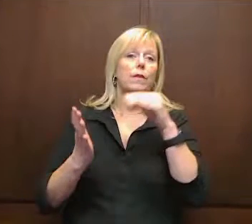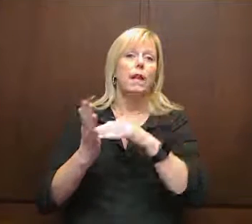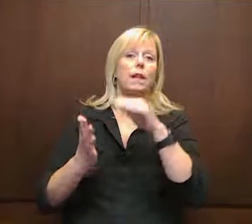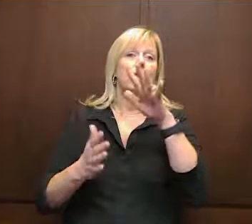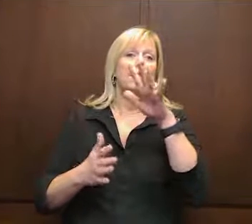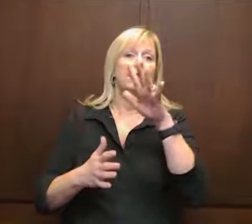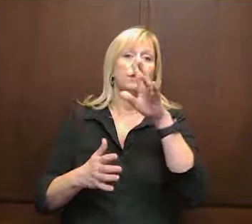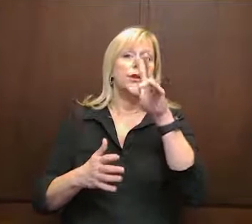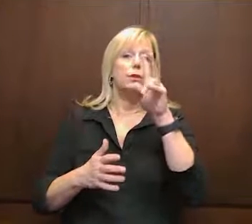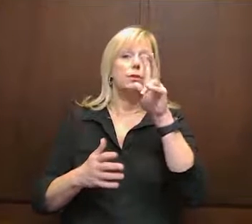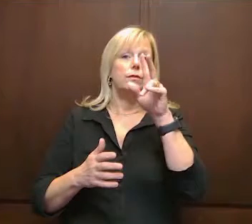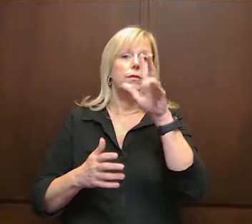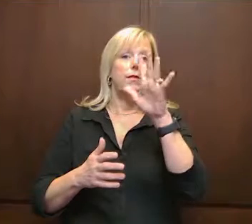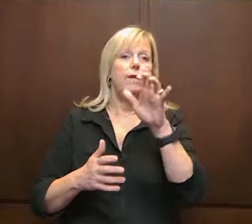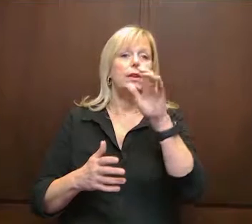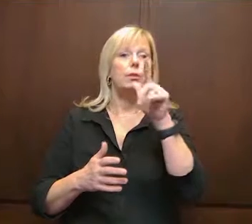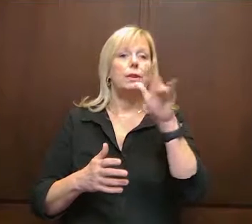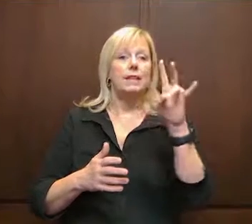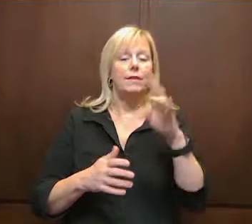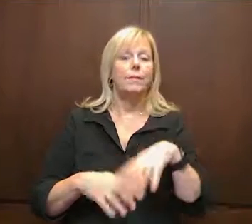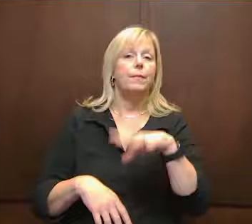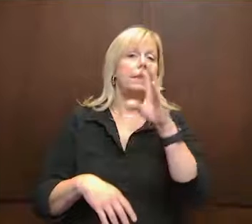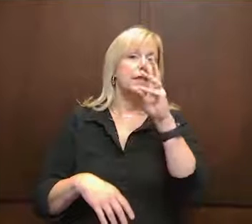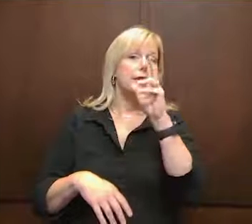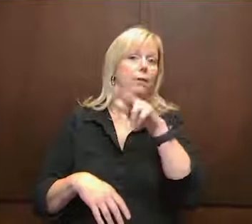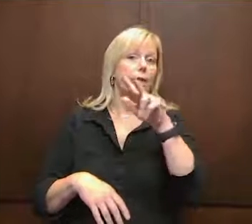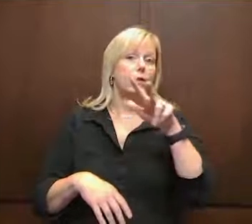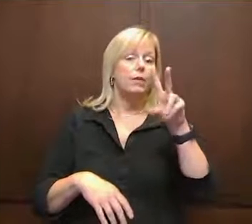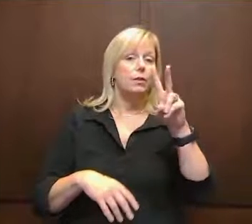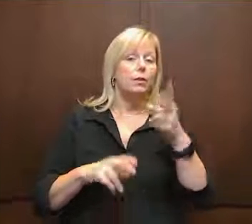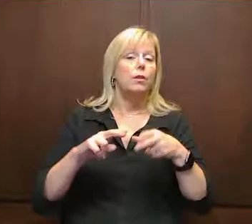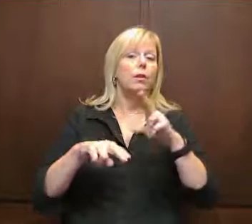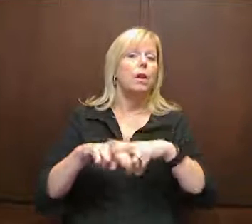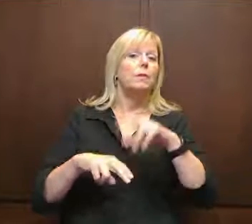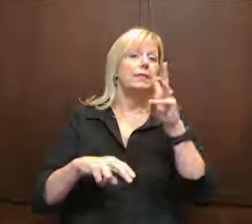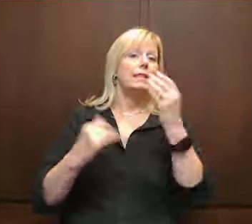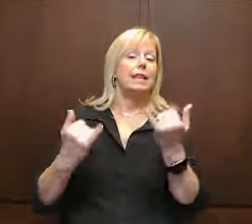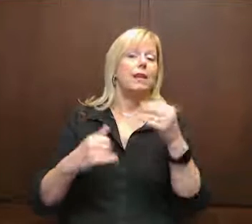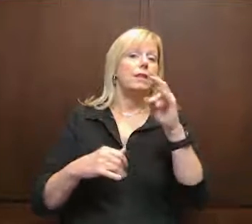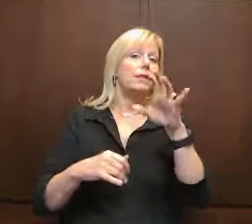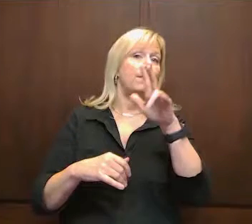2527. 62232 up 6 to 753.